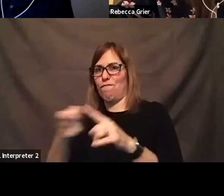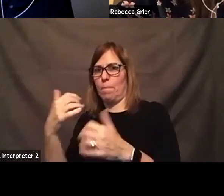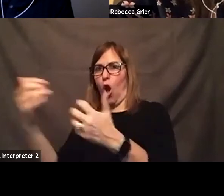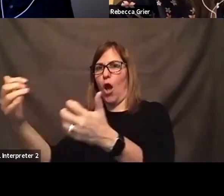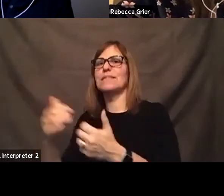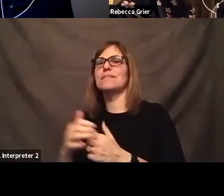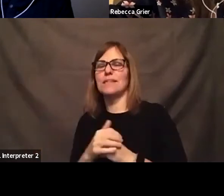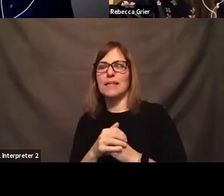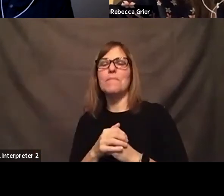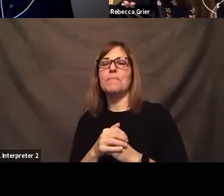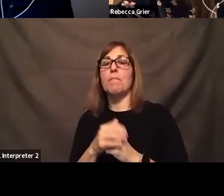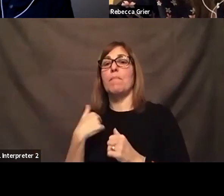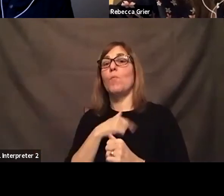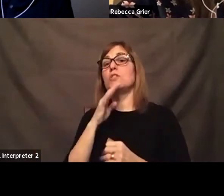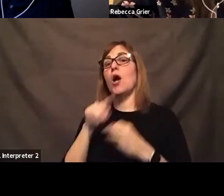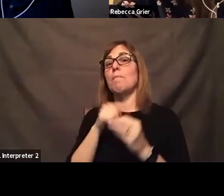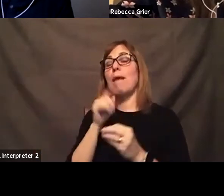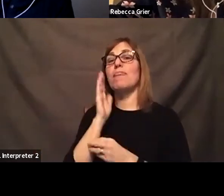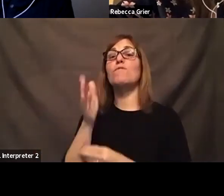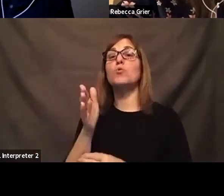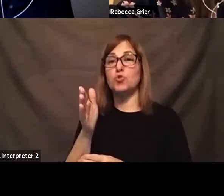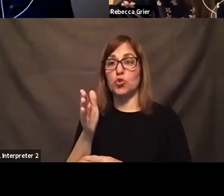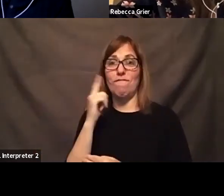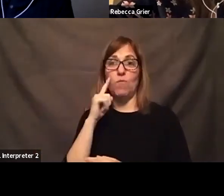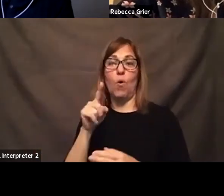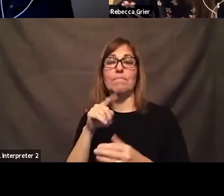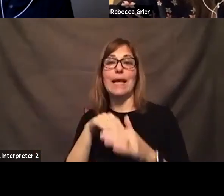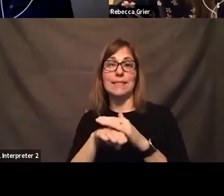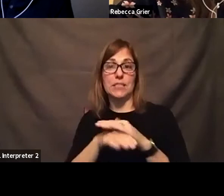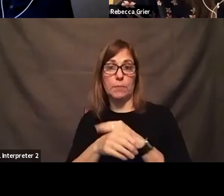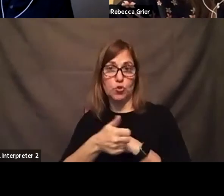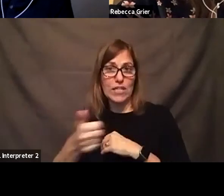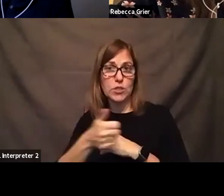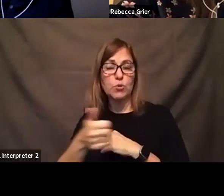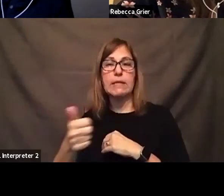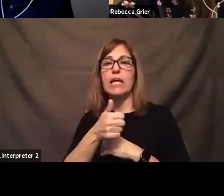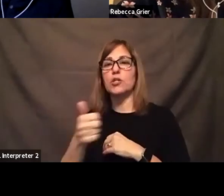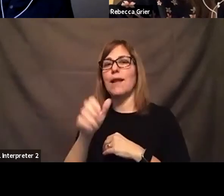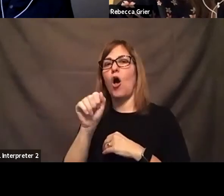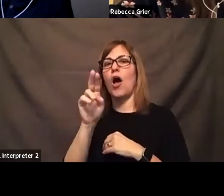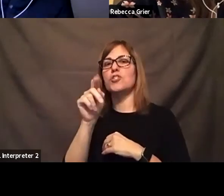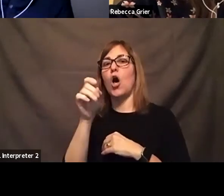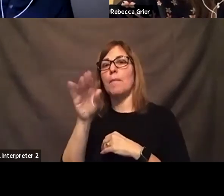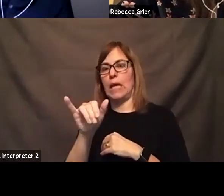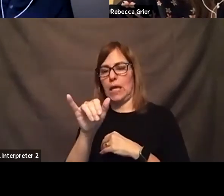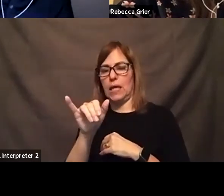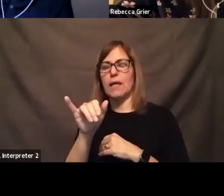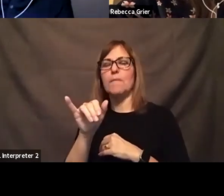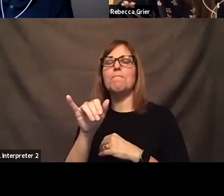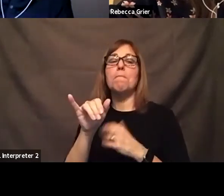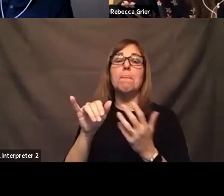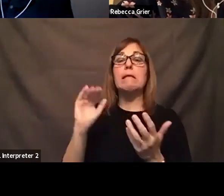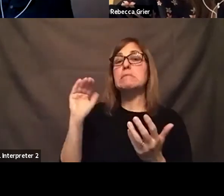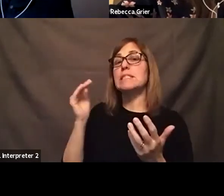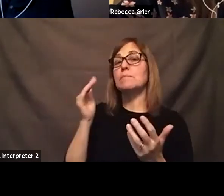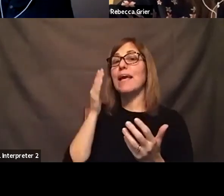about the future of accessible transportation and autonomy. Sounds like the future in